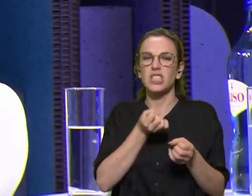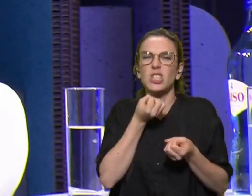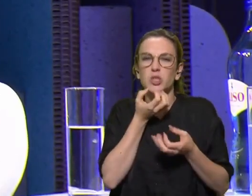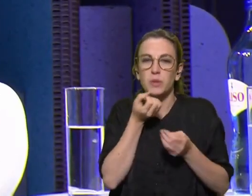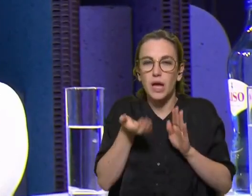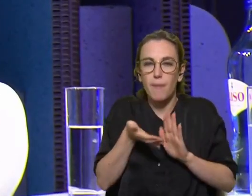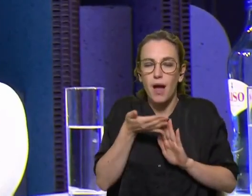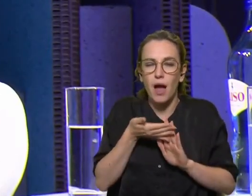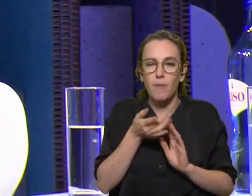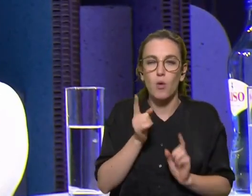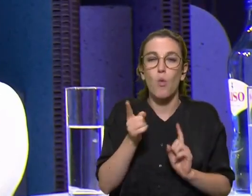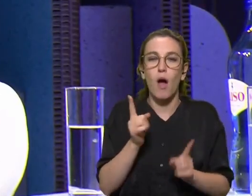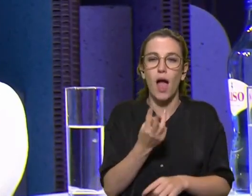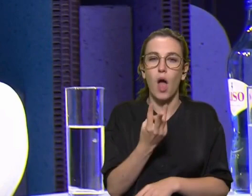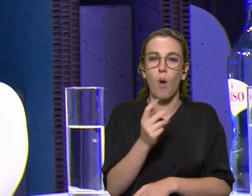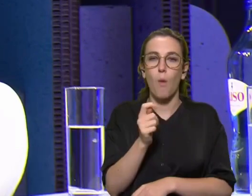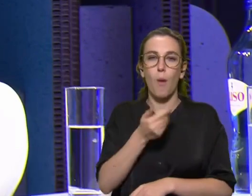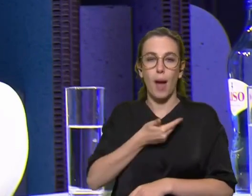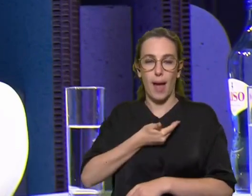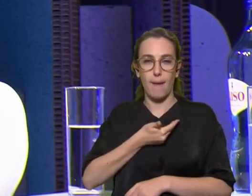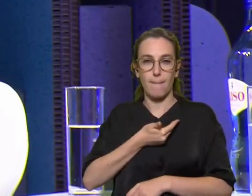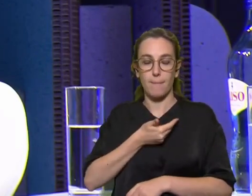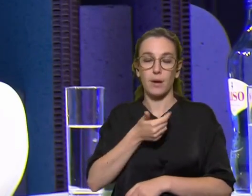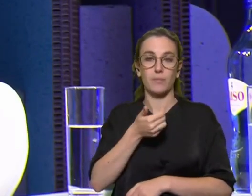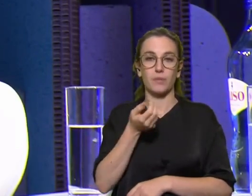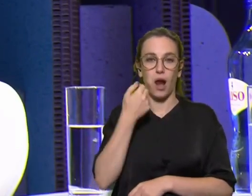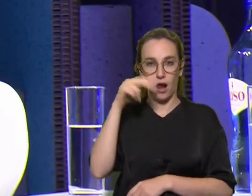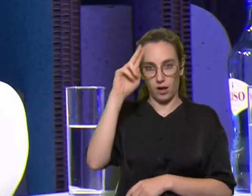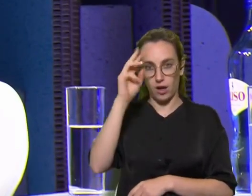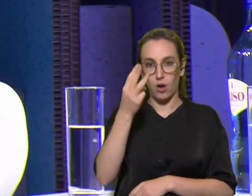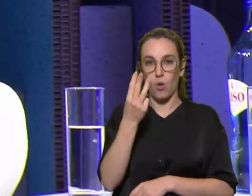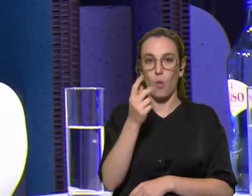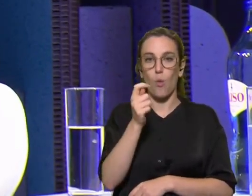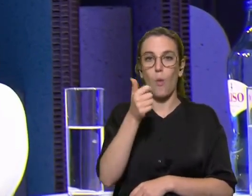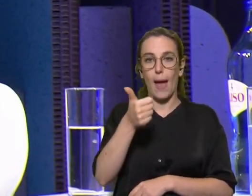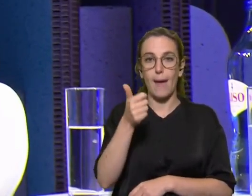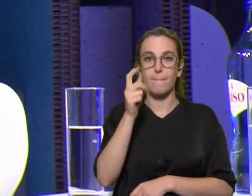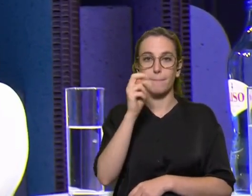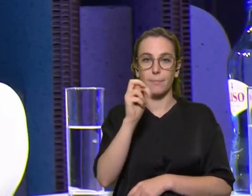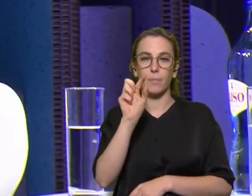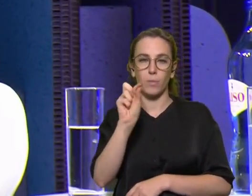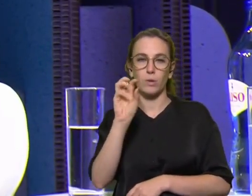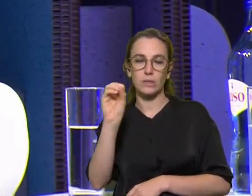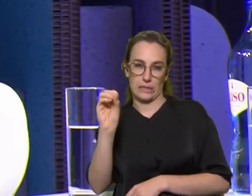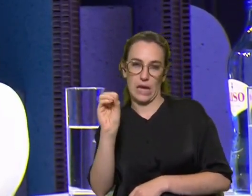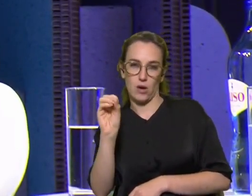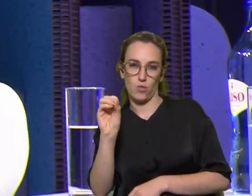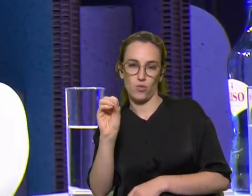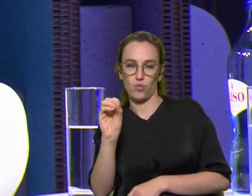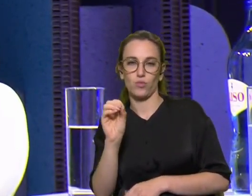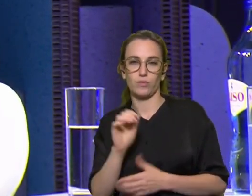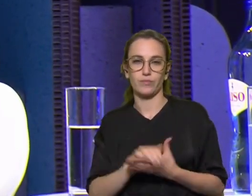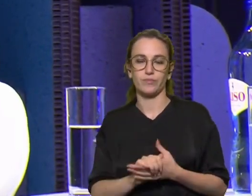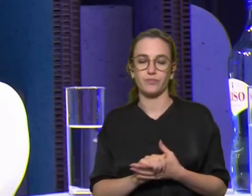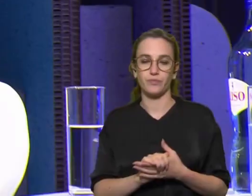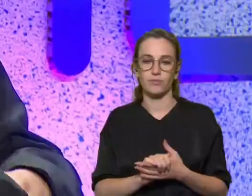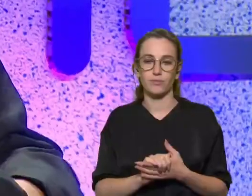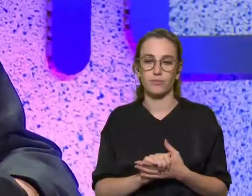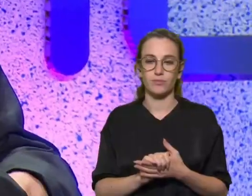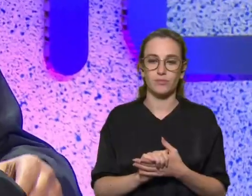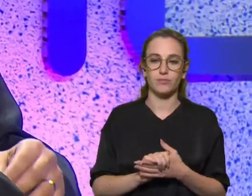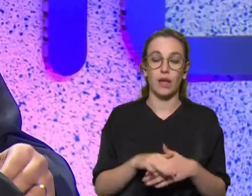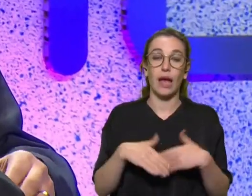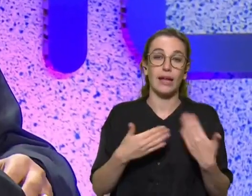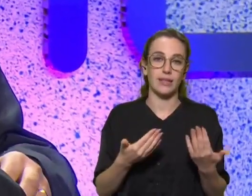a very brief definition of Web 3.0. So are we talking about this decentralization of the